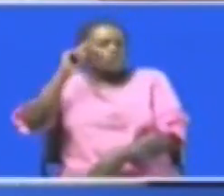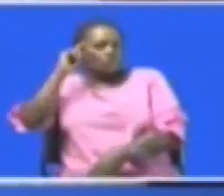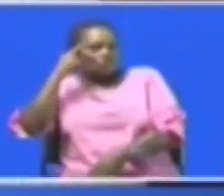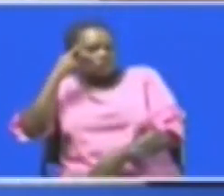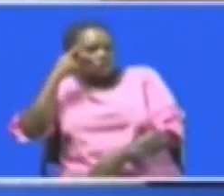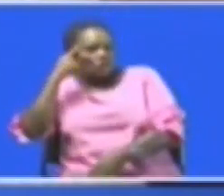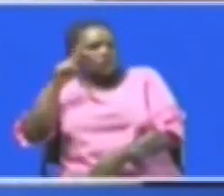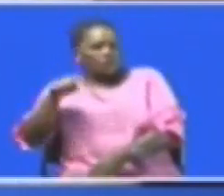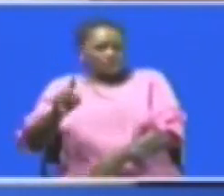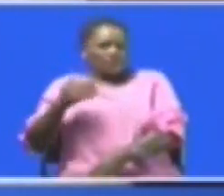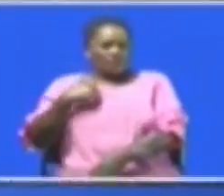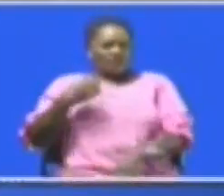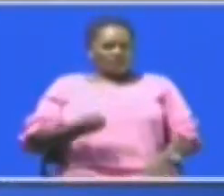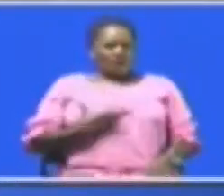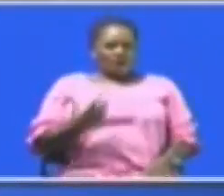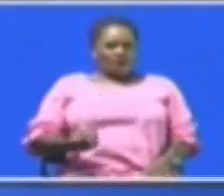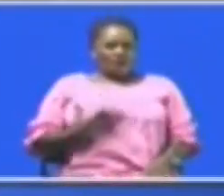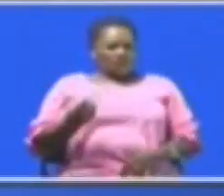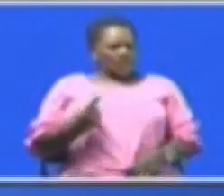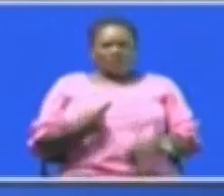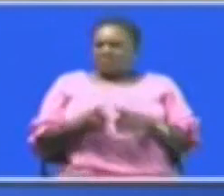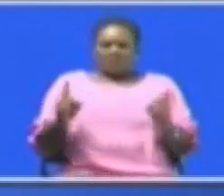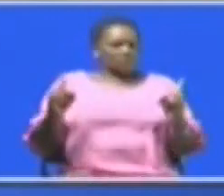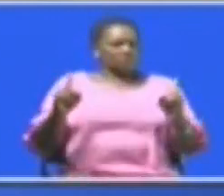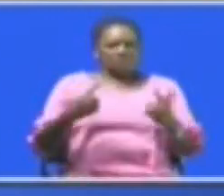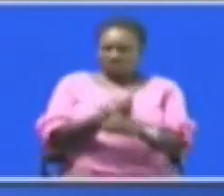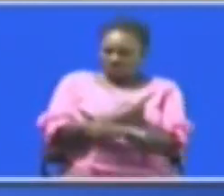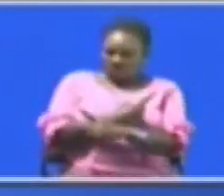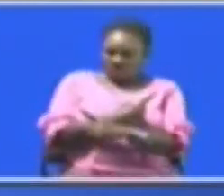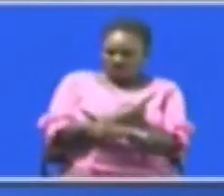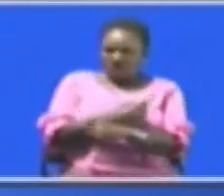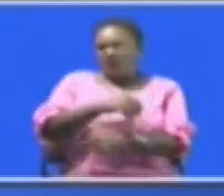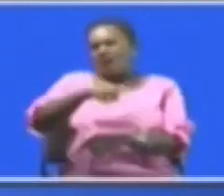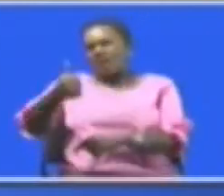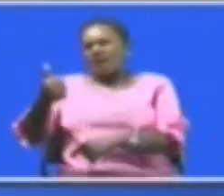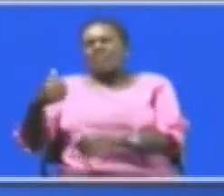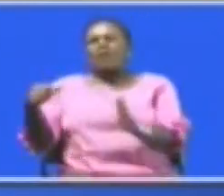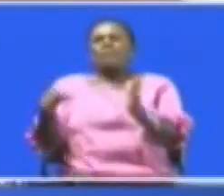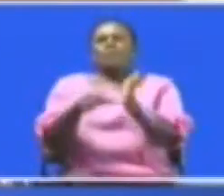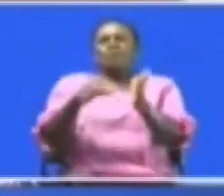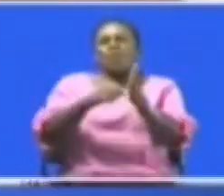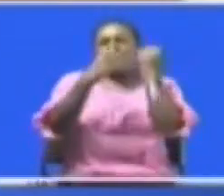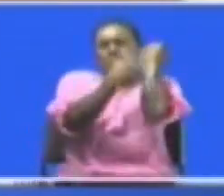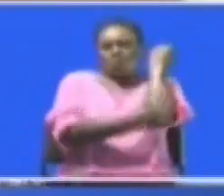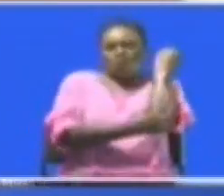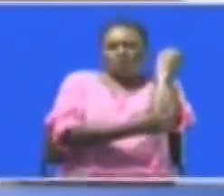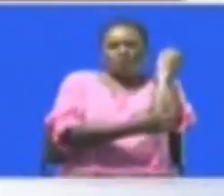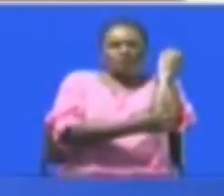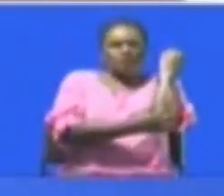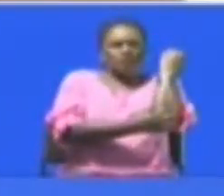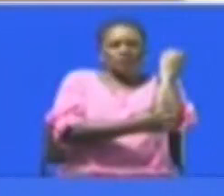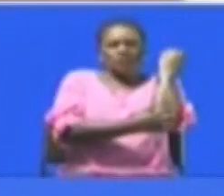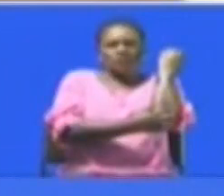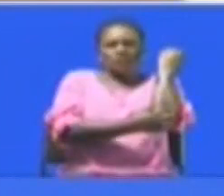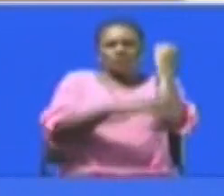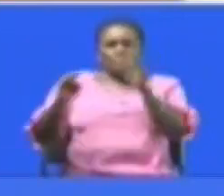thought she was suffering from ulcers. But it turns out it may have been something much worse. Sasa Bungoma